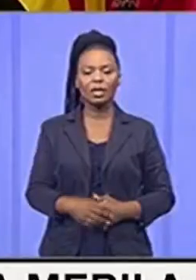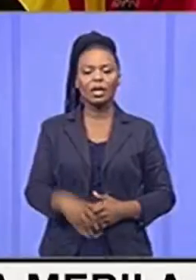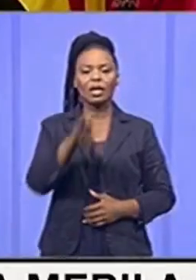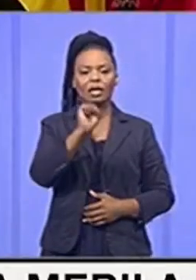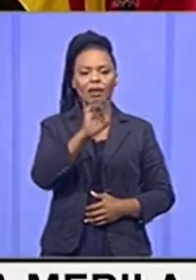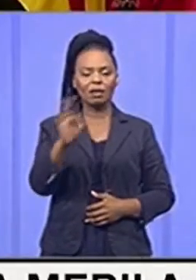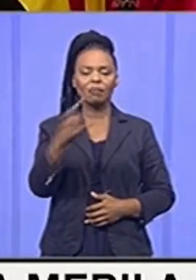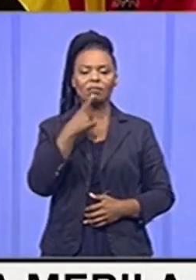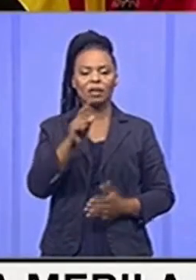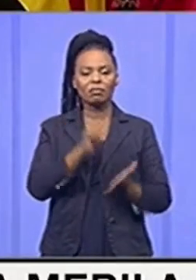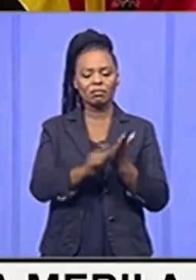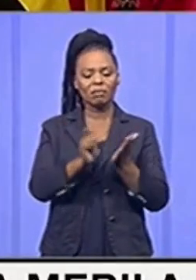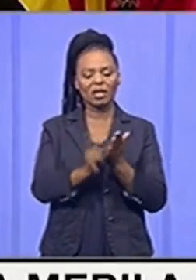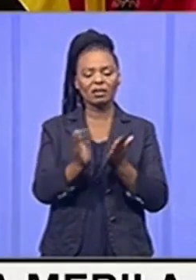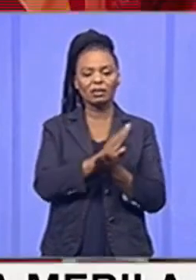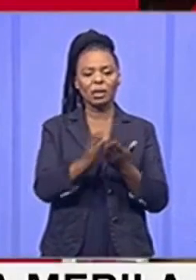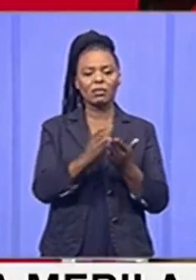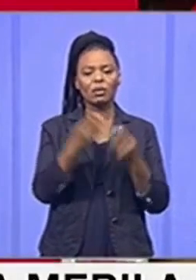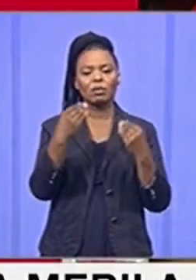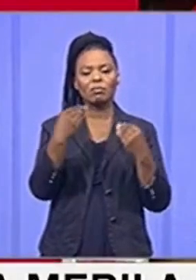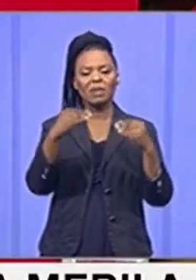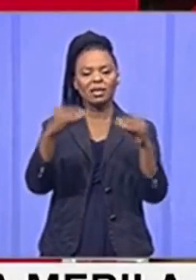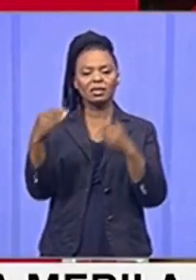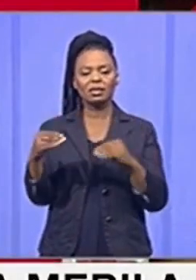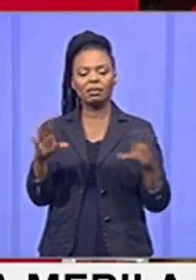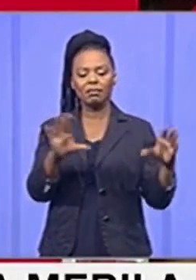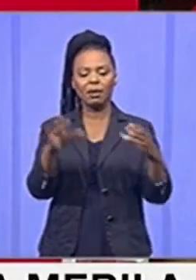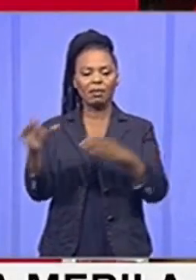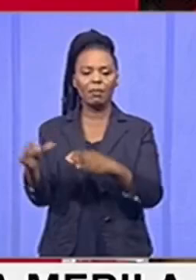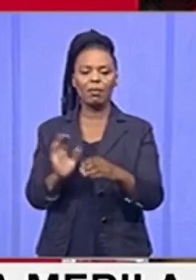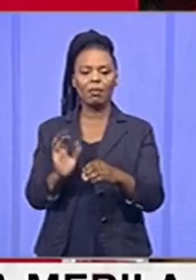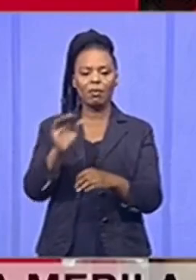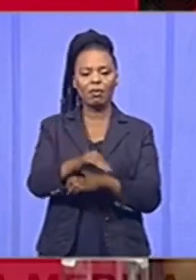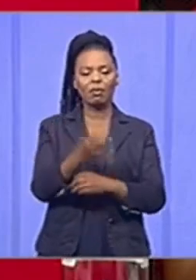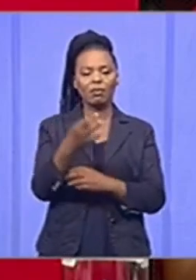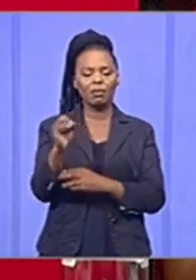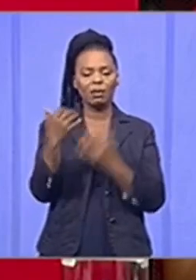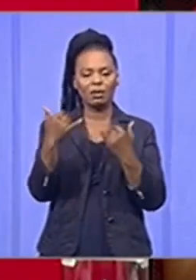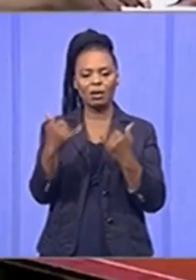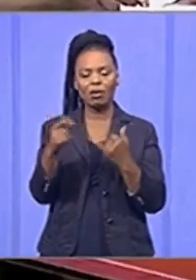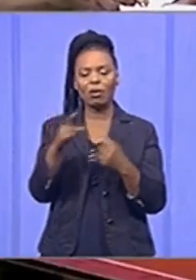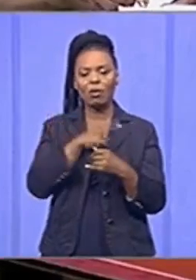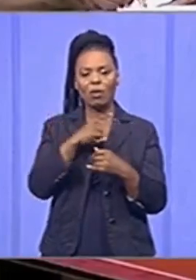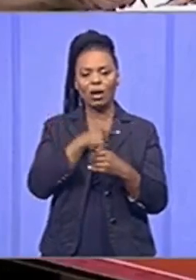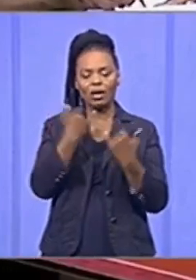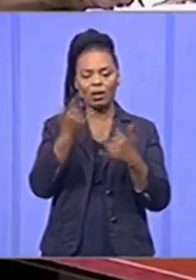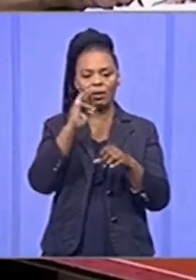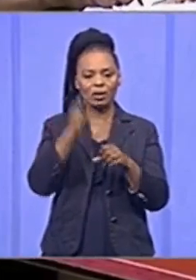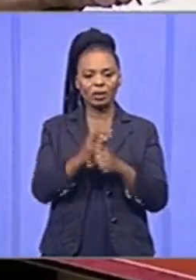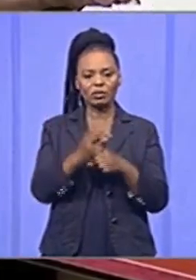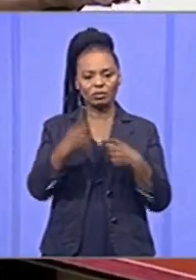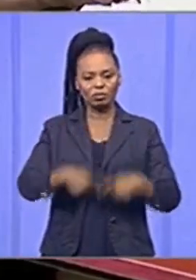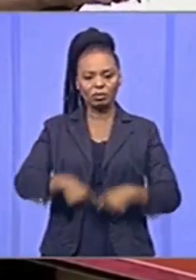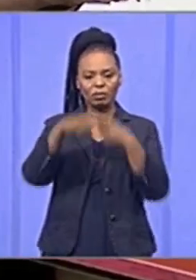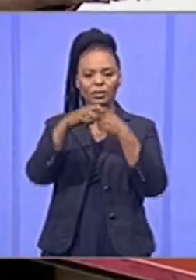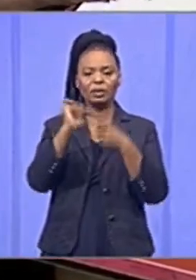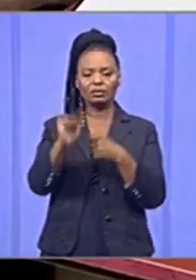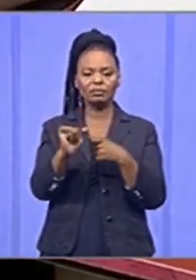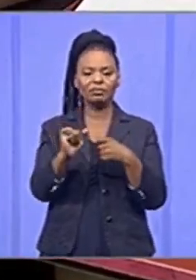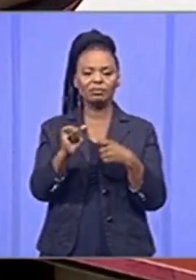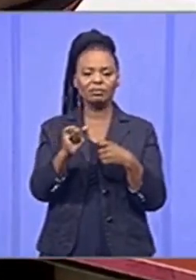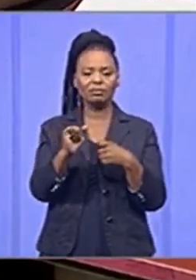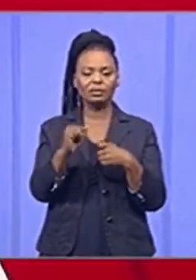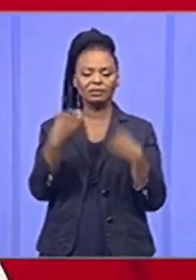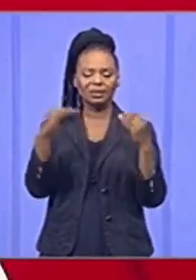EFF ya re kwaletse dikgwebo di feta 3,000 makwalo go di itsisi ka ga letsholo la go emisa ditirelo ka mosupologo. We have